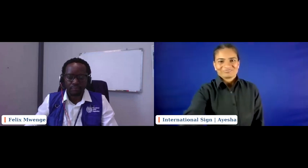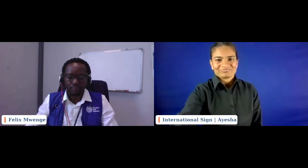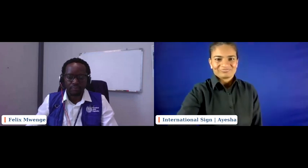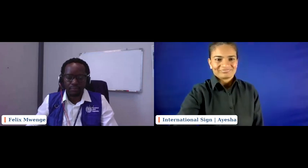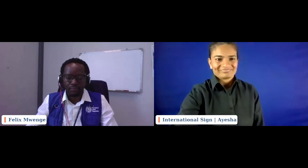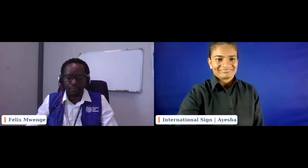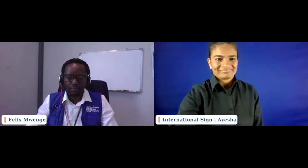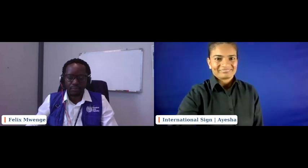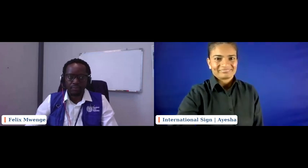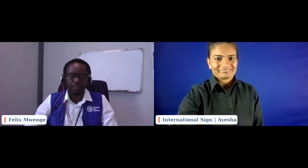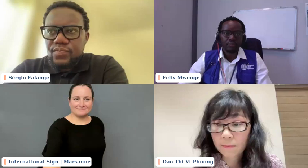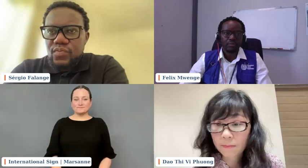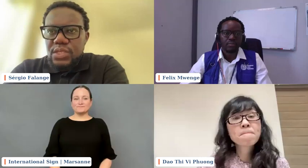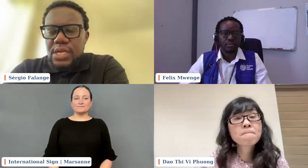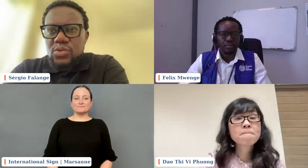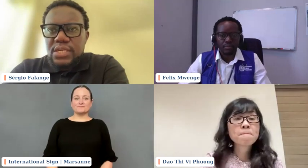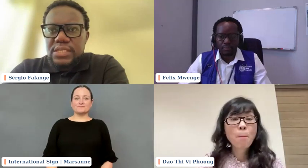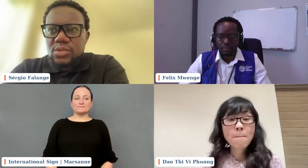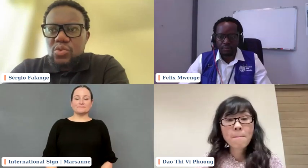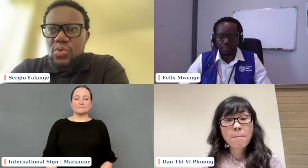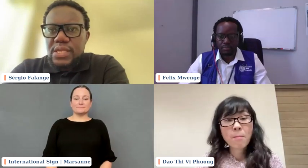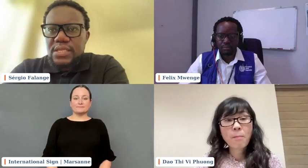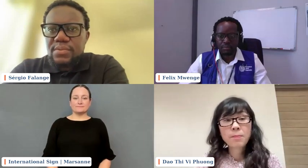Yes, within our scope,